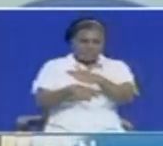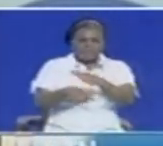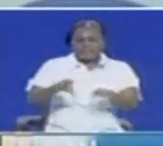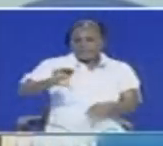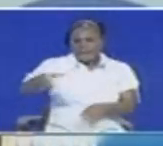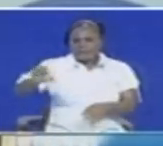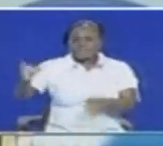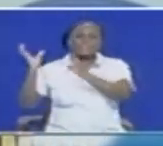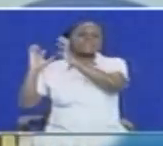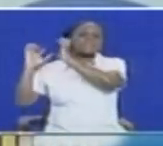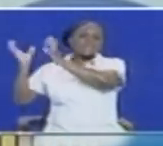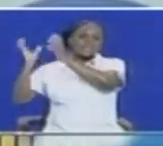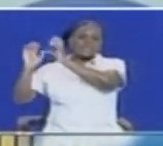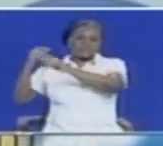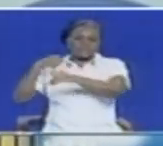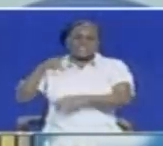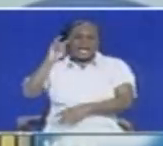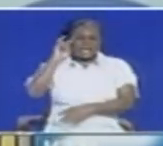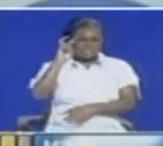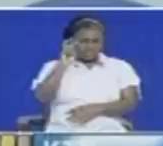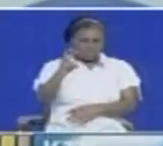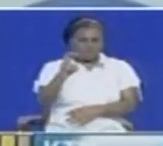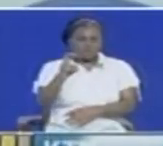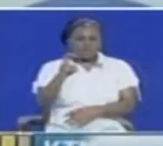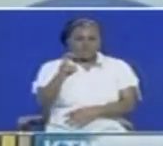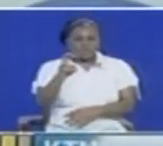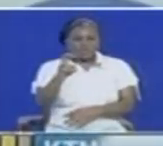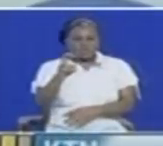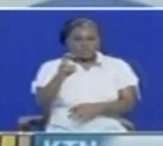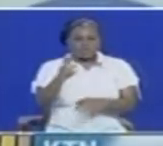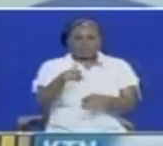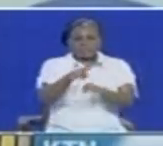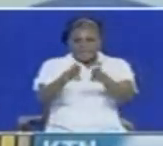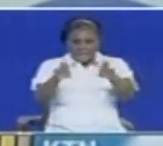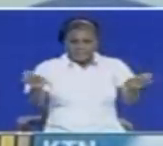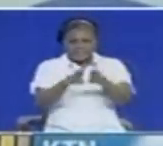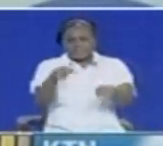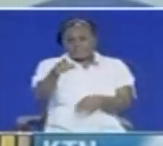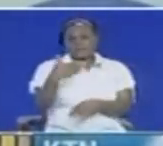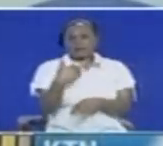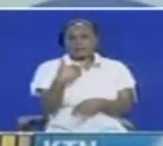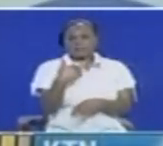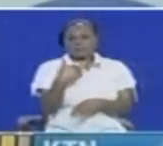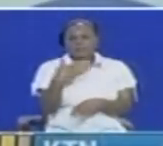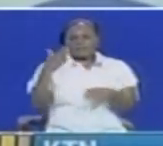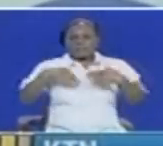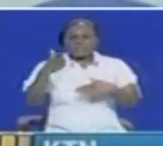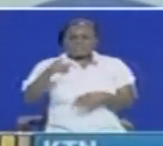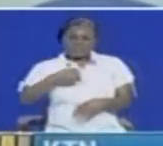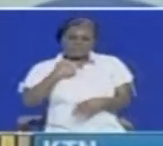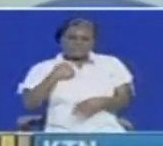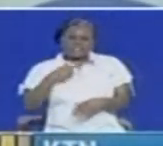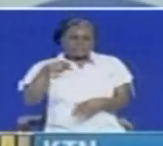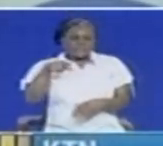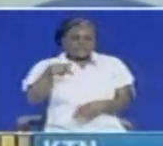of Kilifi, where I sought a perspective from the extensive salt belt, where the squatters there feel they